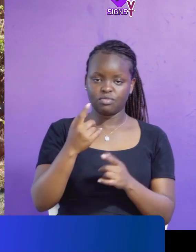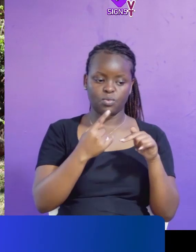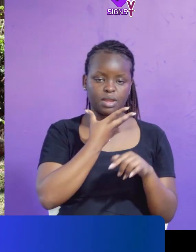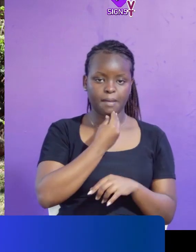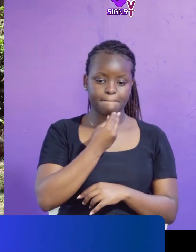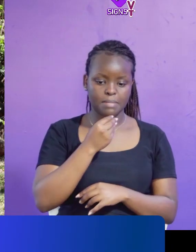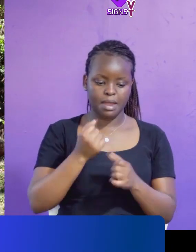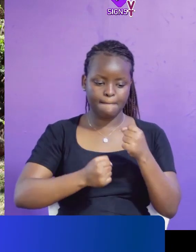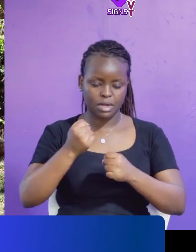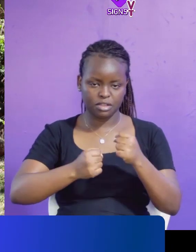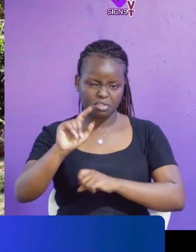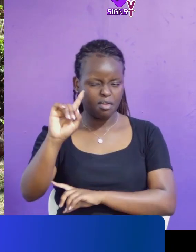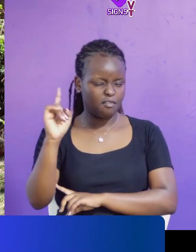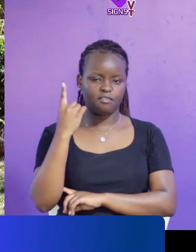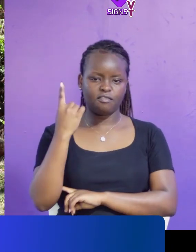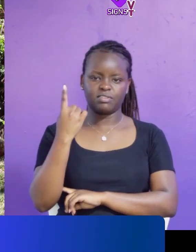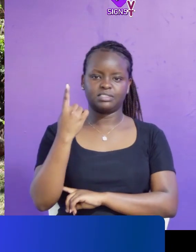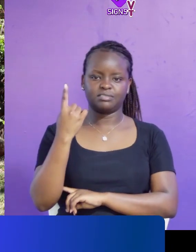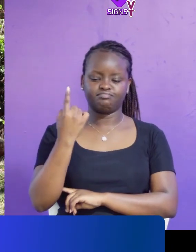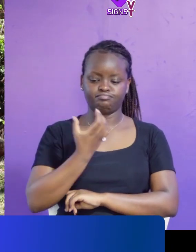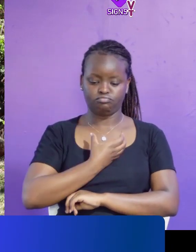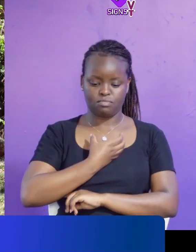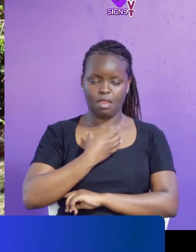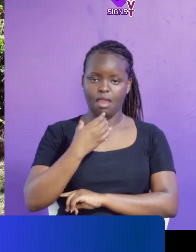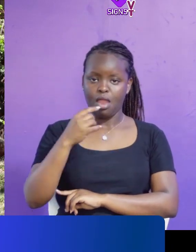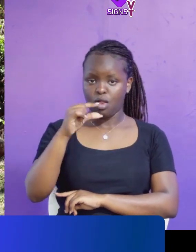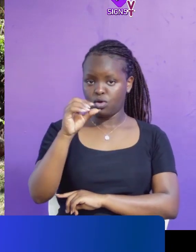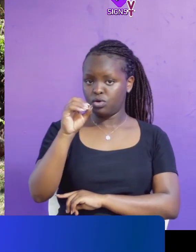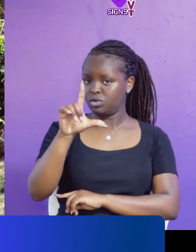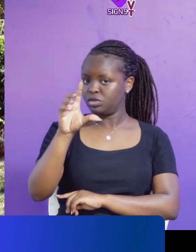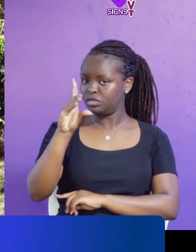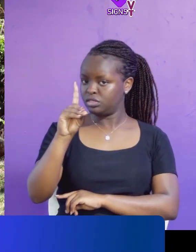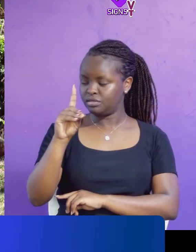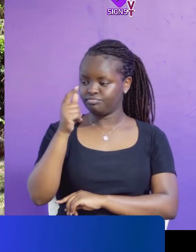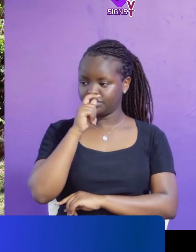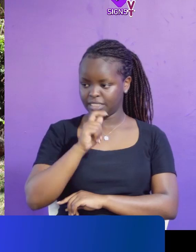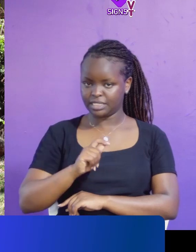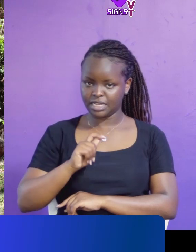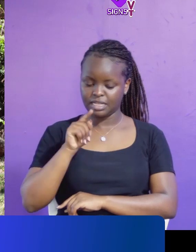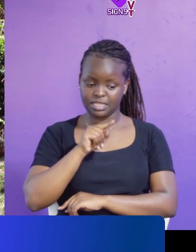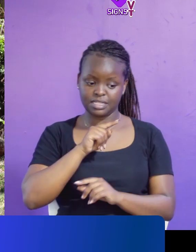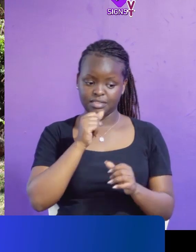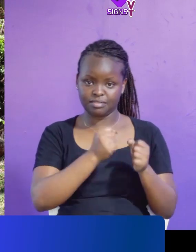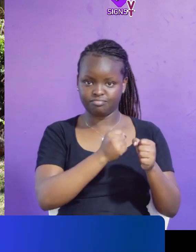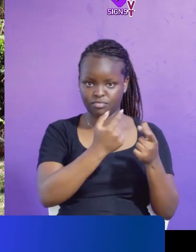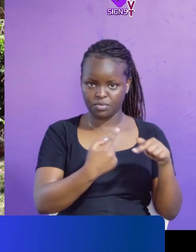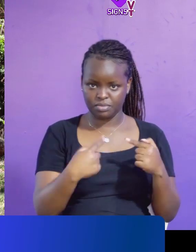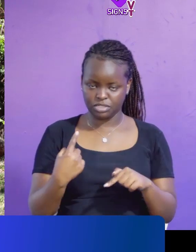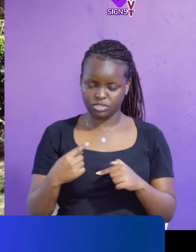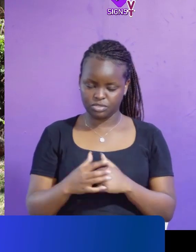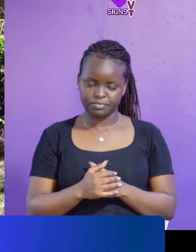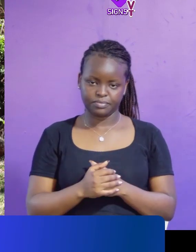ever gold for Tanzania in this tournament. Alphonse Simbu won the first